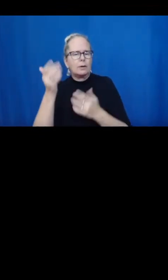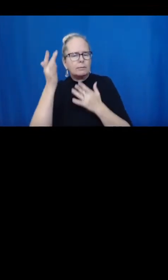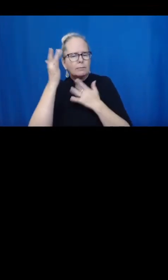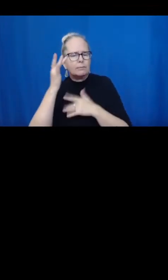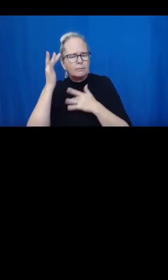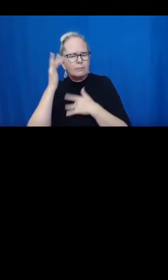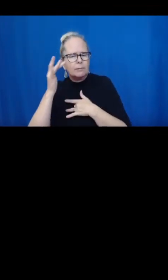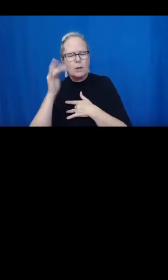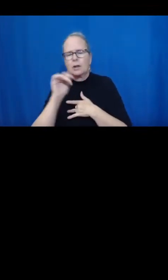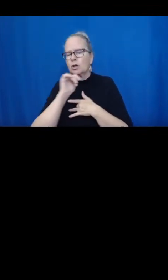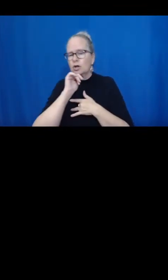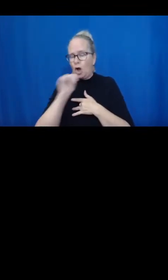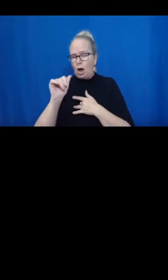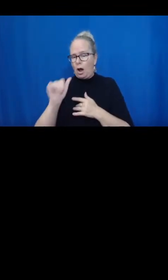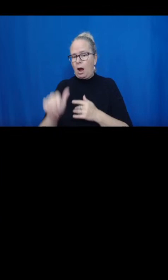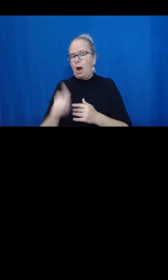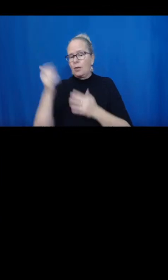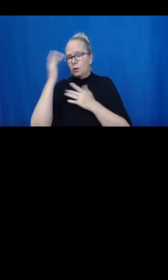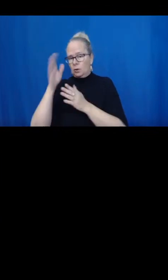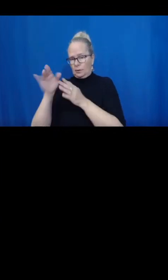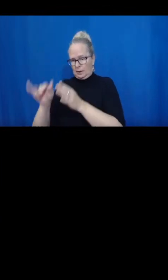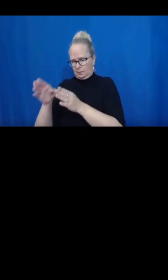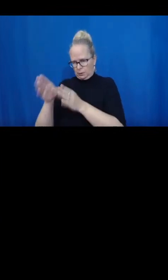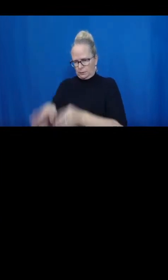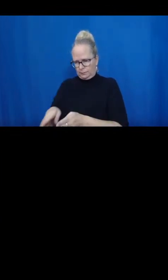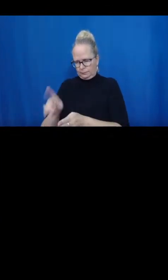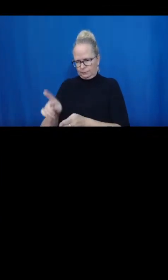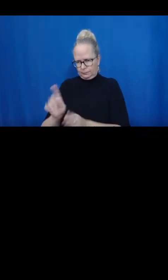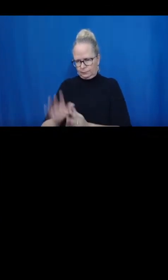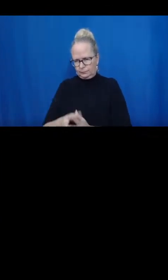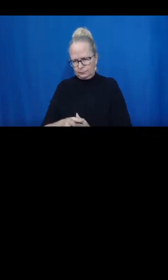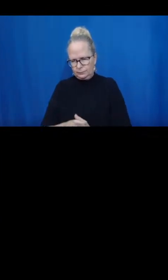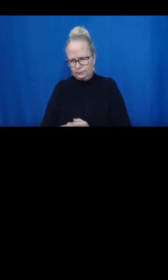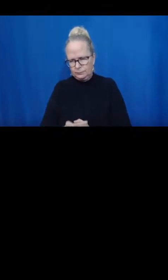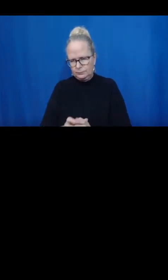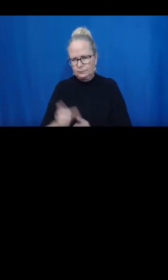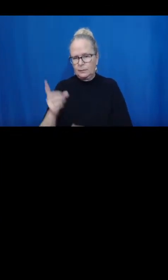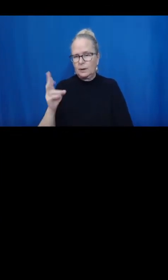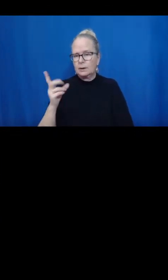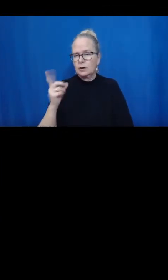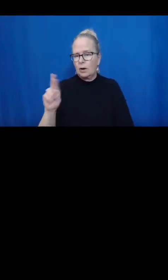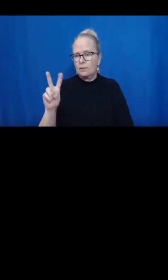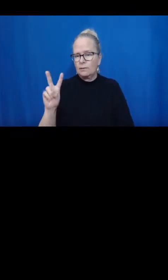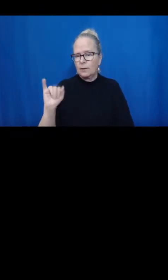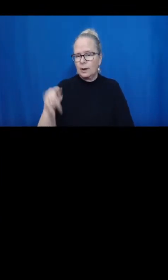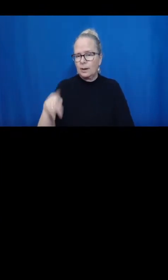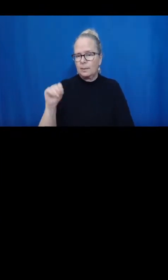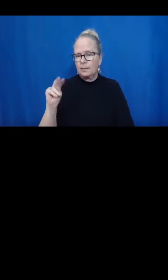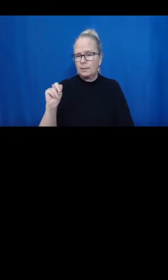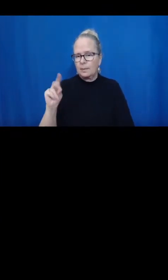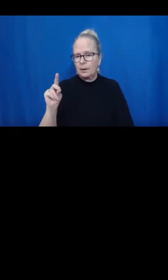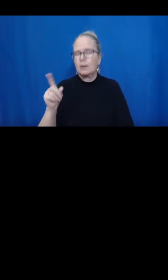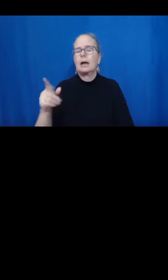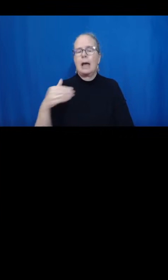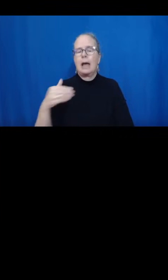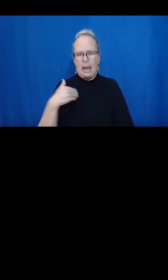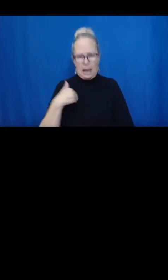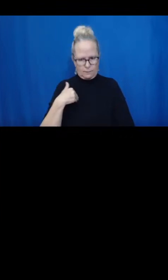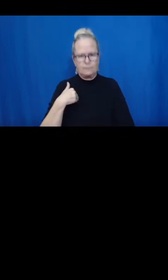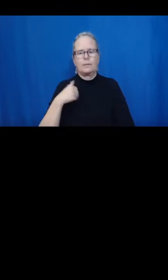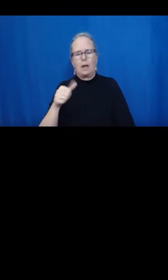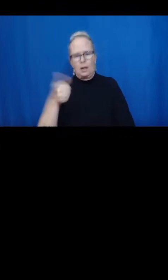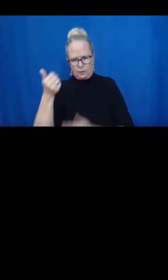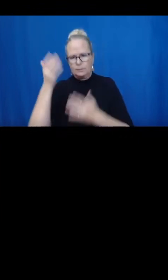that I would, but I would be. I'm on a TNF inhibitor, so I have been functioning in a very similar universe